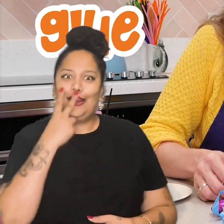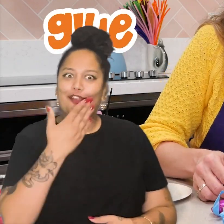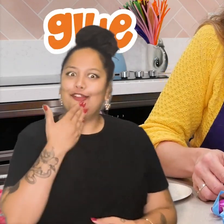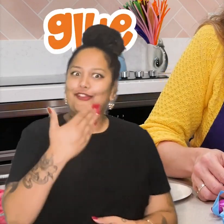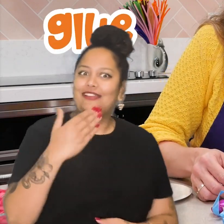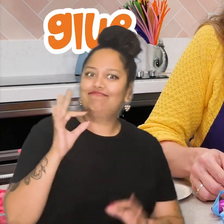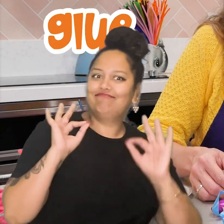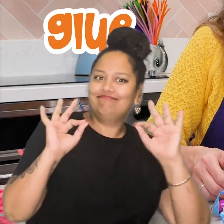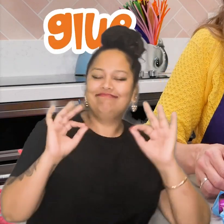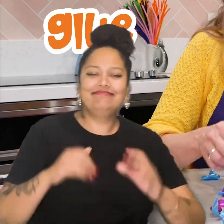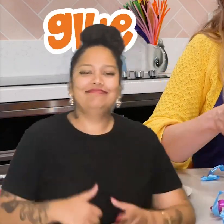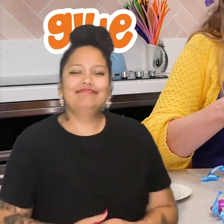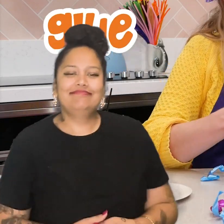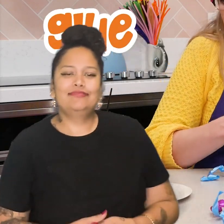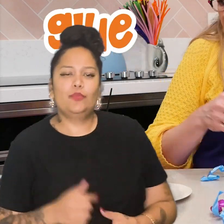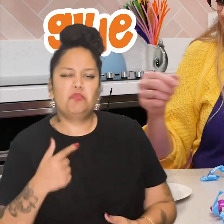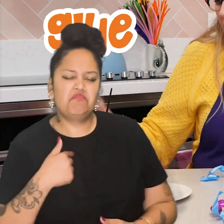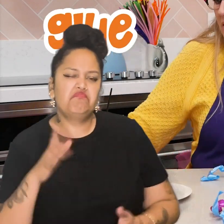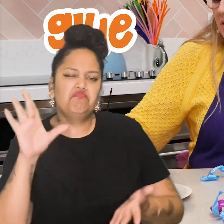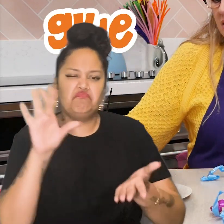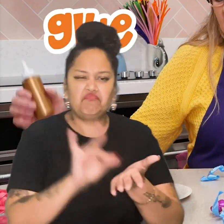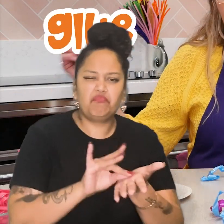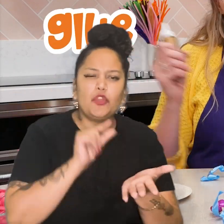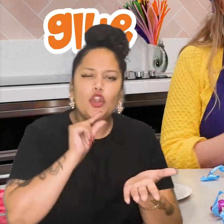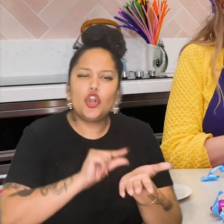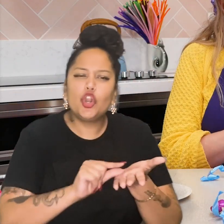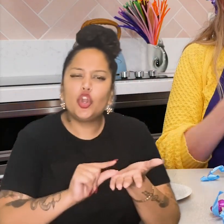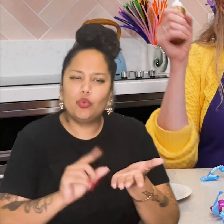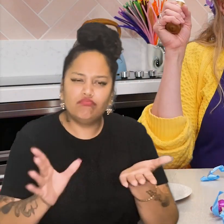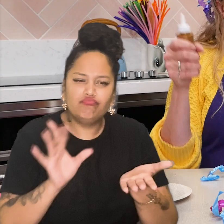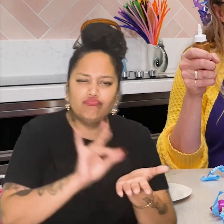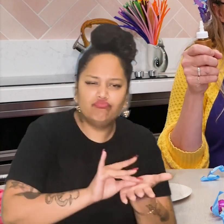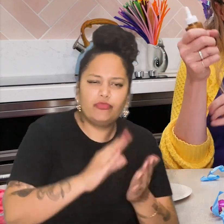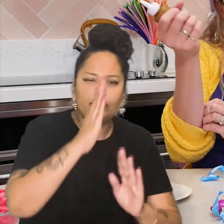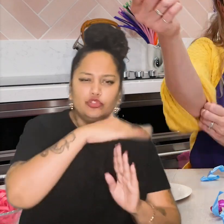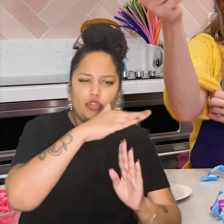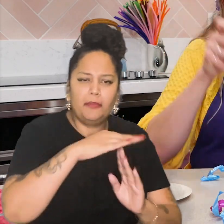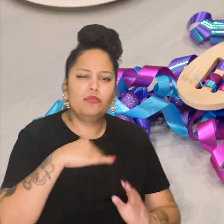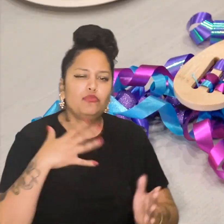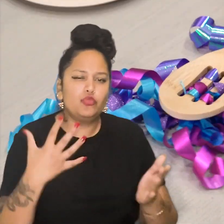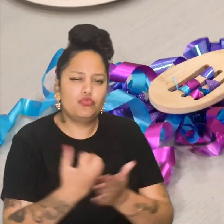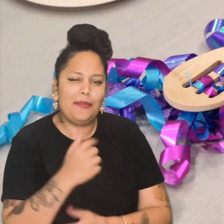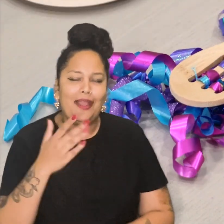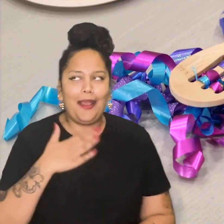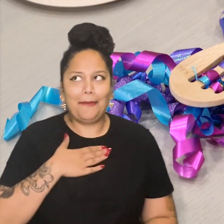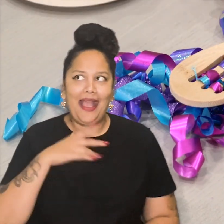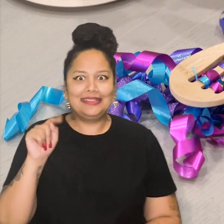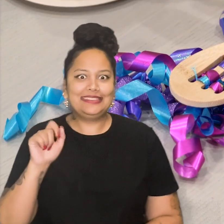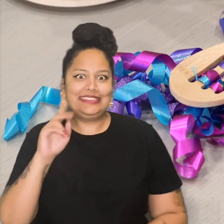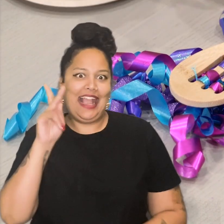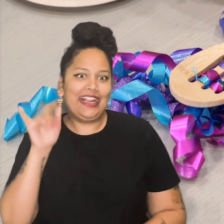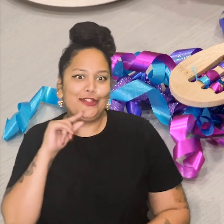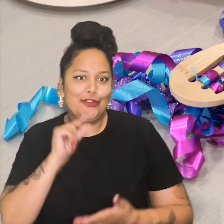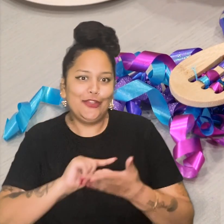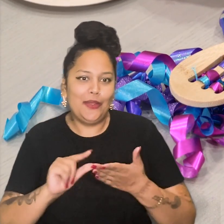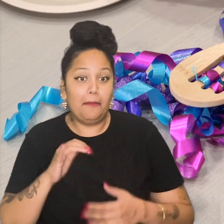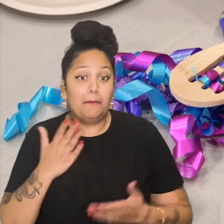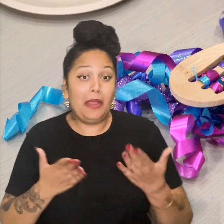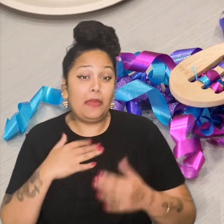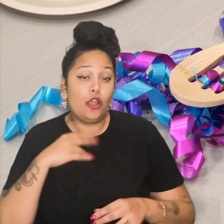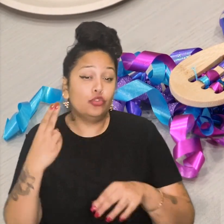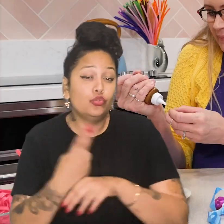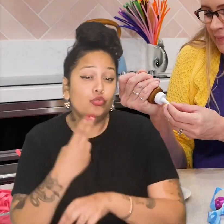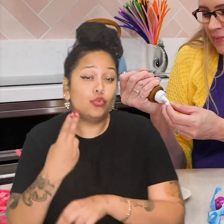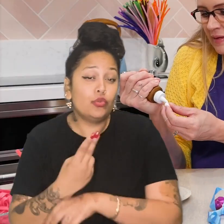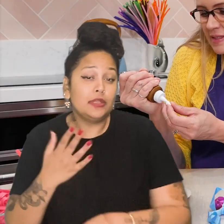gonna glue this right on top here. So I'm just gonna grab my tacky glue. Maybe I'll use a brush with my tacky glue